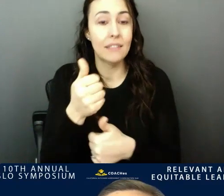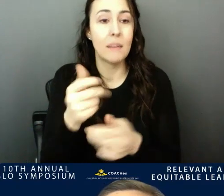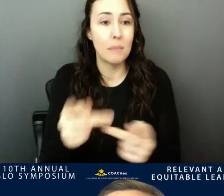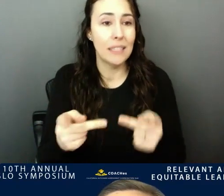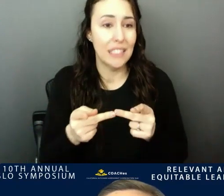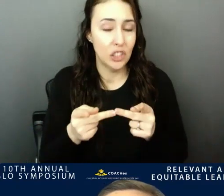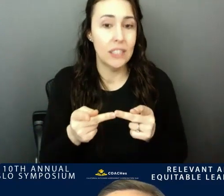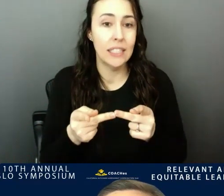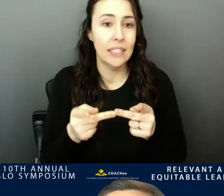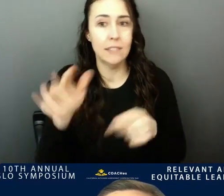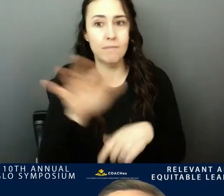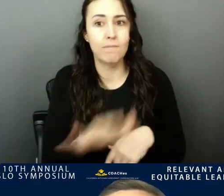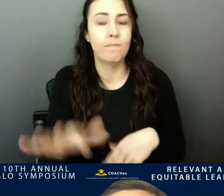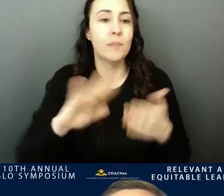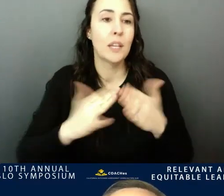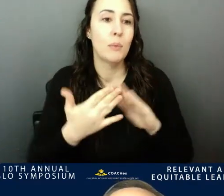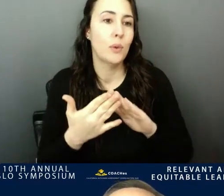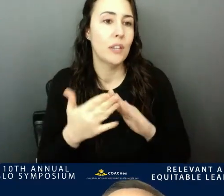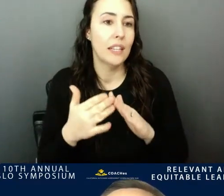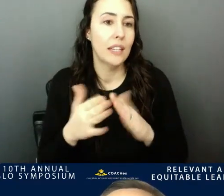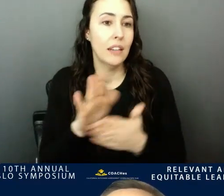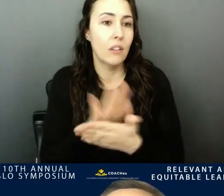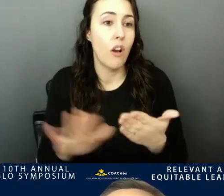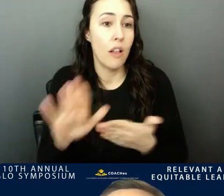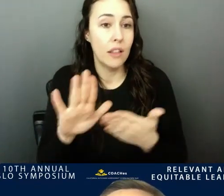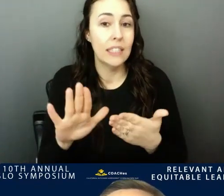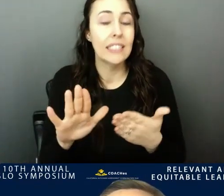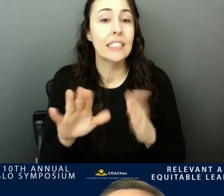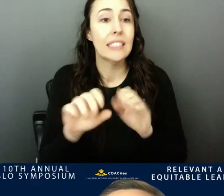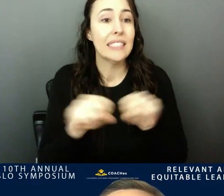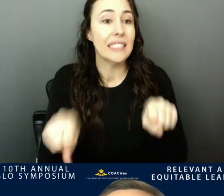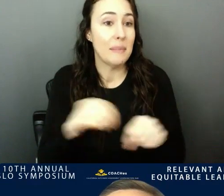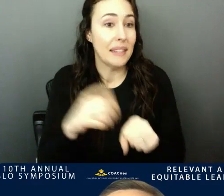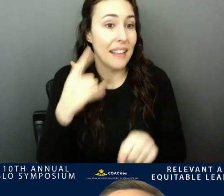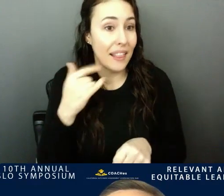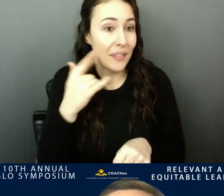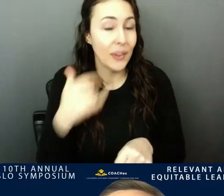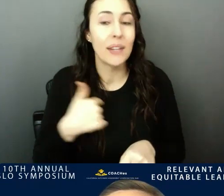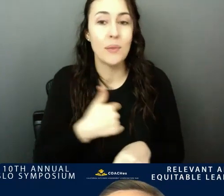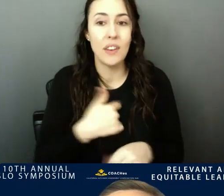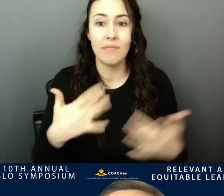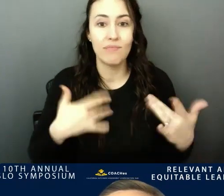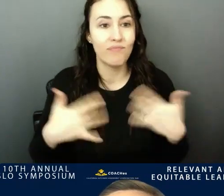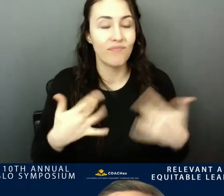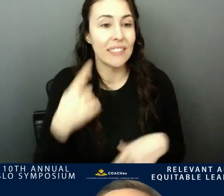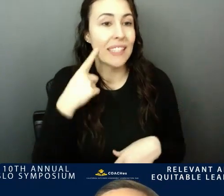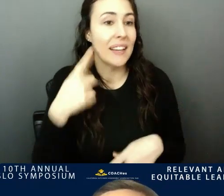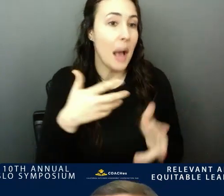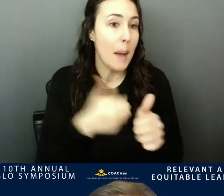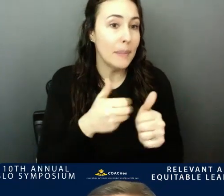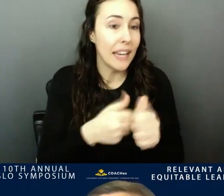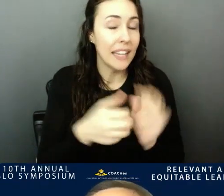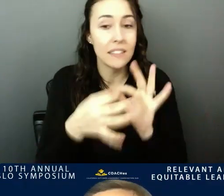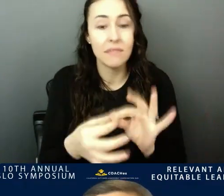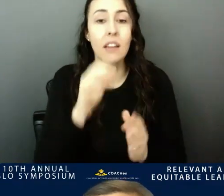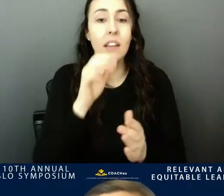across the community college system in California. So we are very excited to hear the updates about accreditation